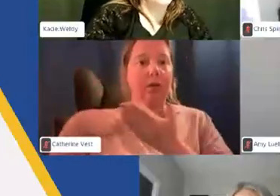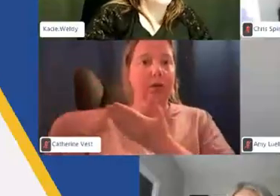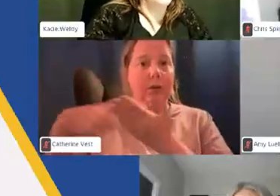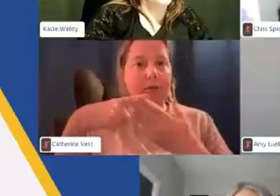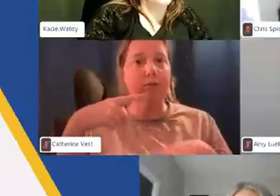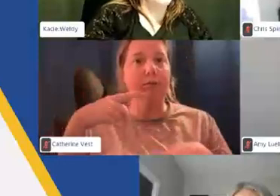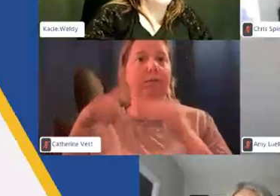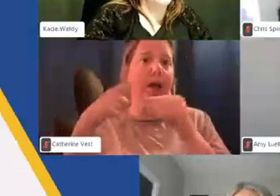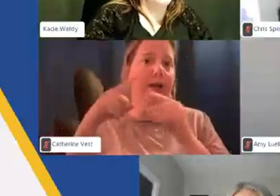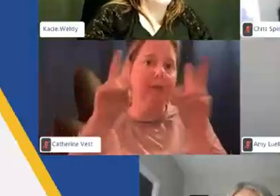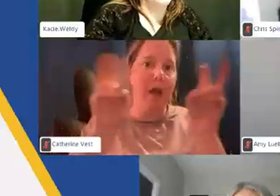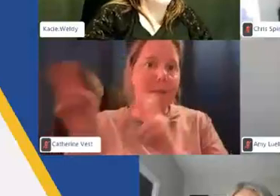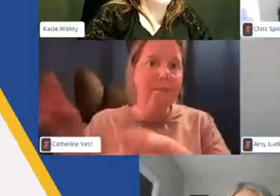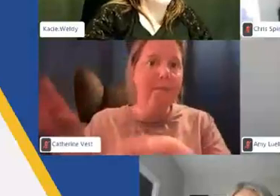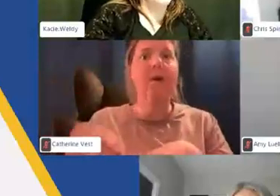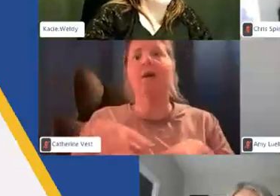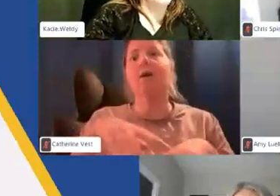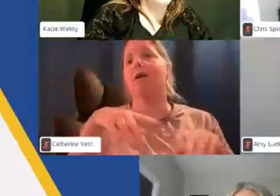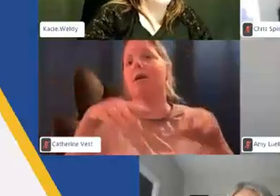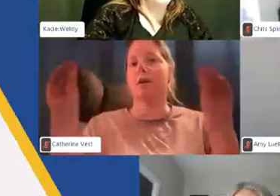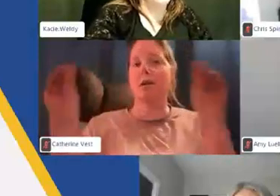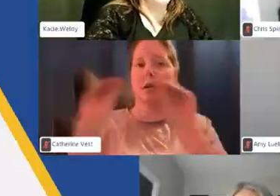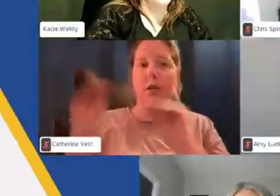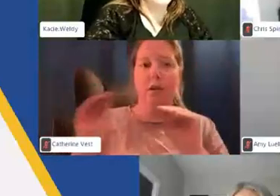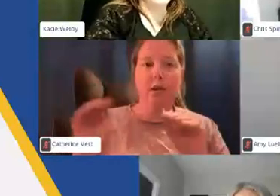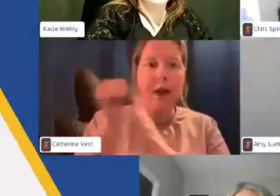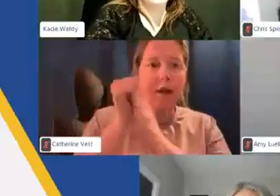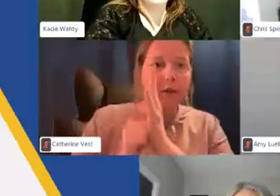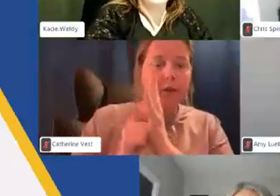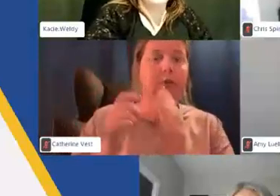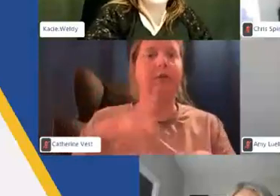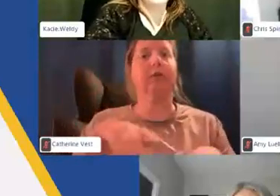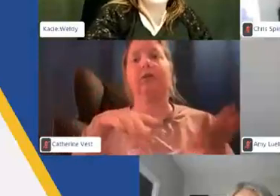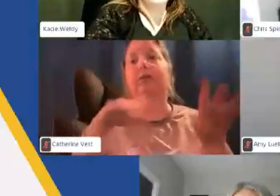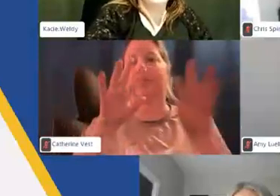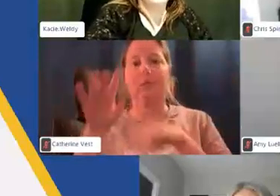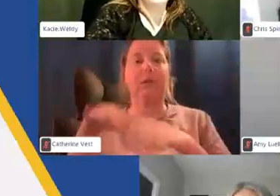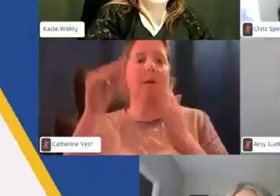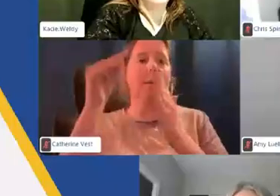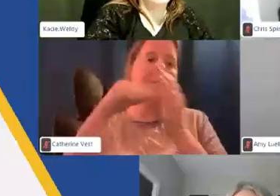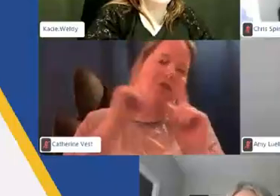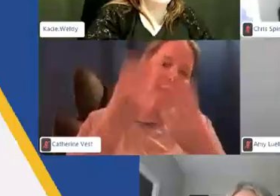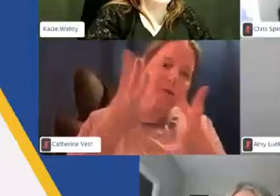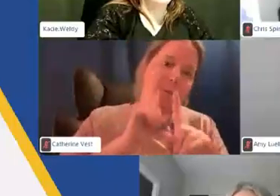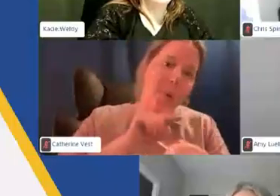members. And they have a discussion about topics, issues,